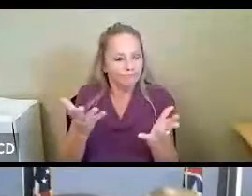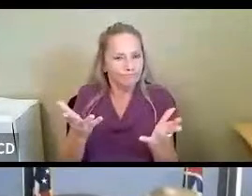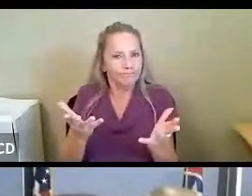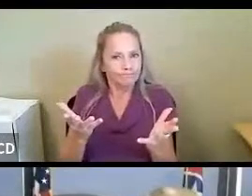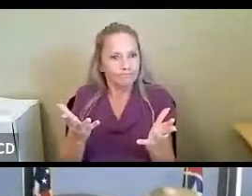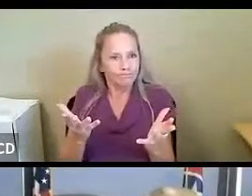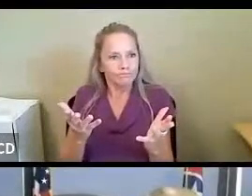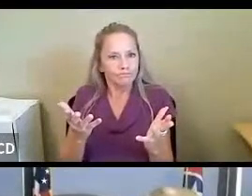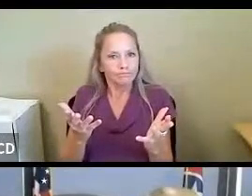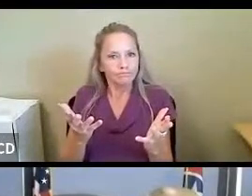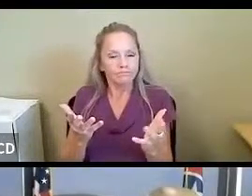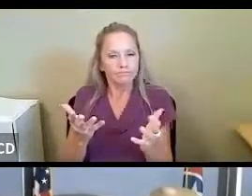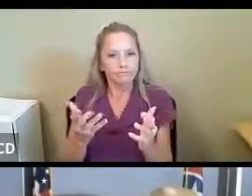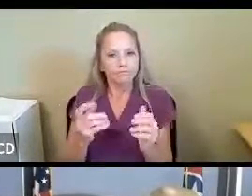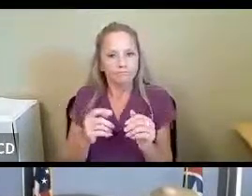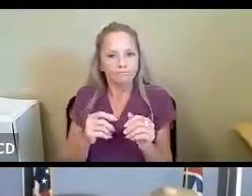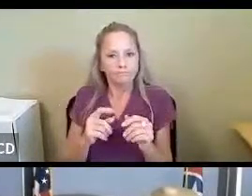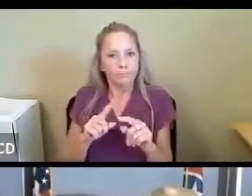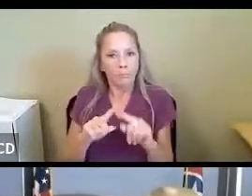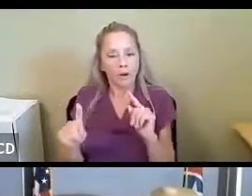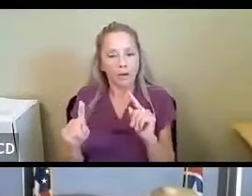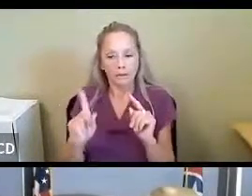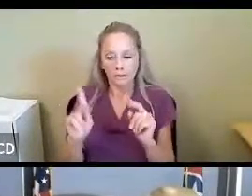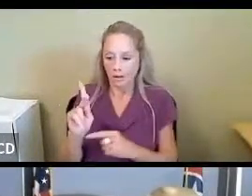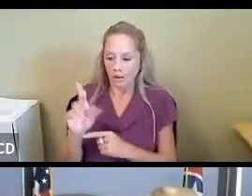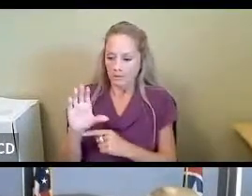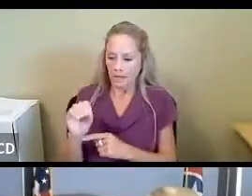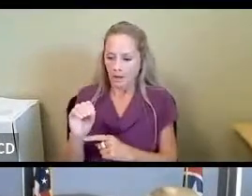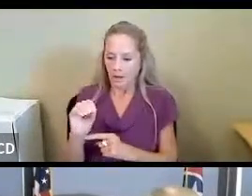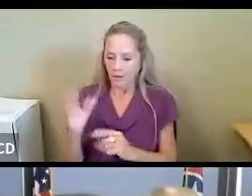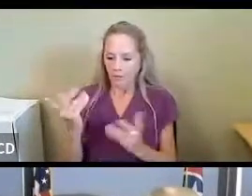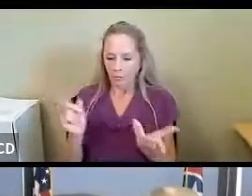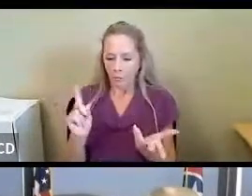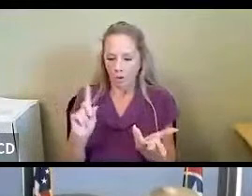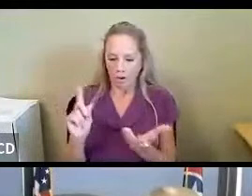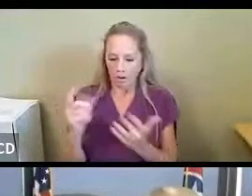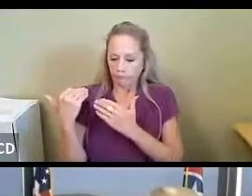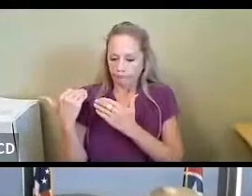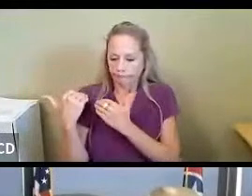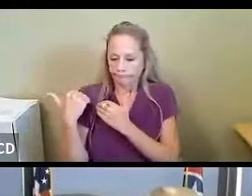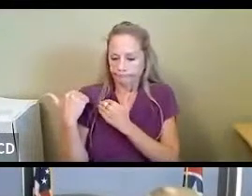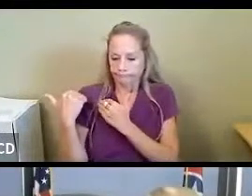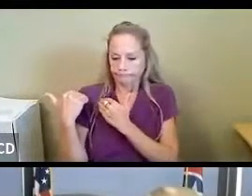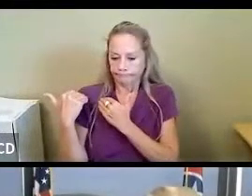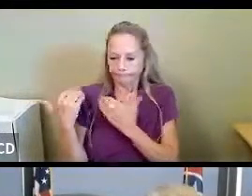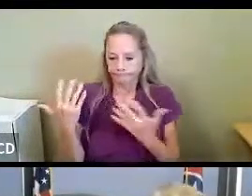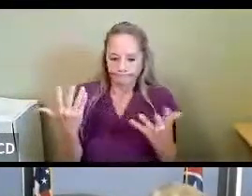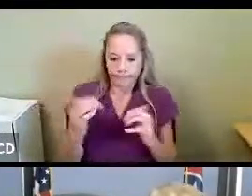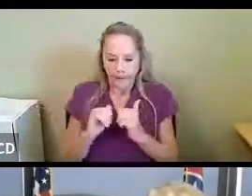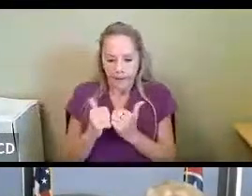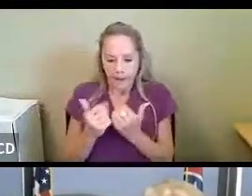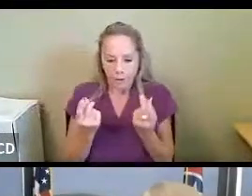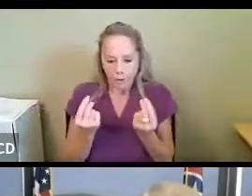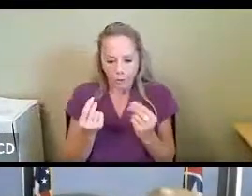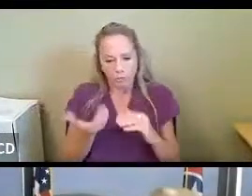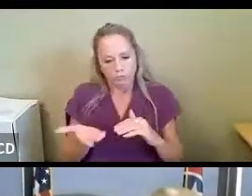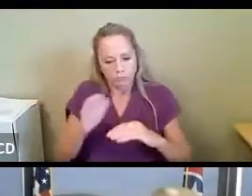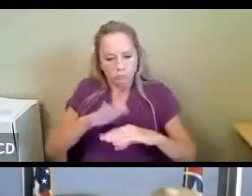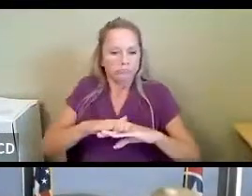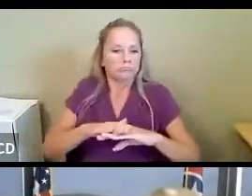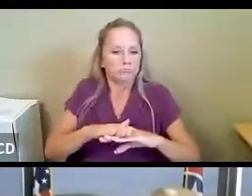that ability to see what is the disease burden in Knox County. So anybody has any bright ideas on how to increase